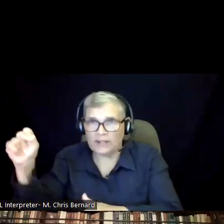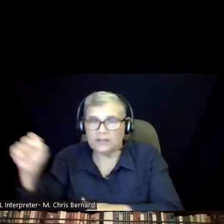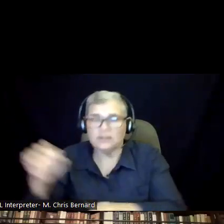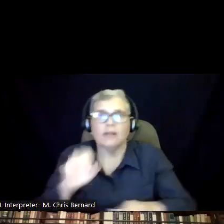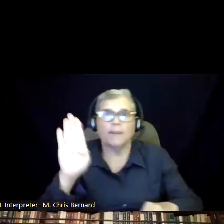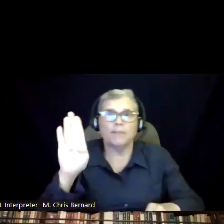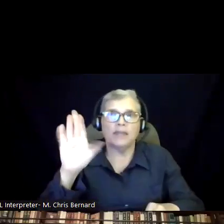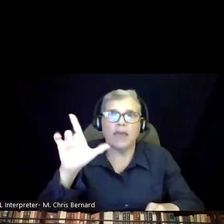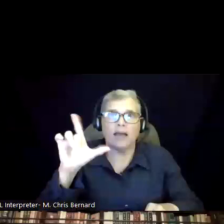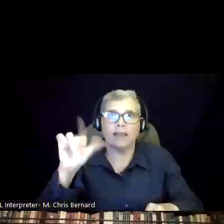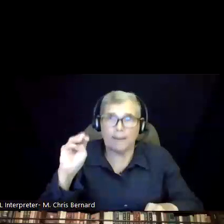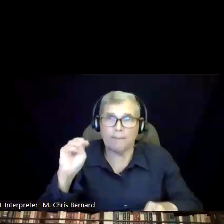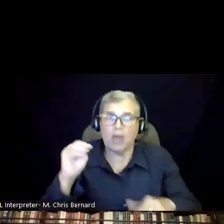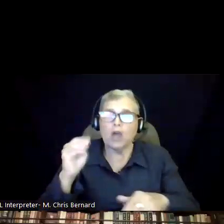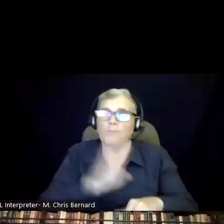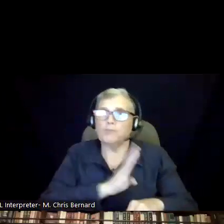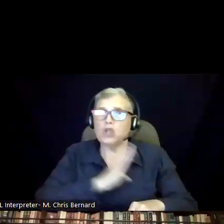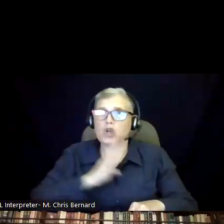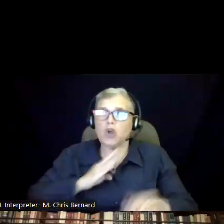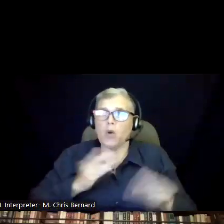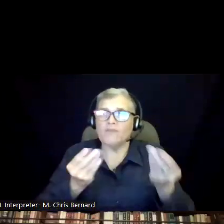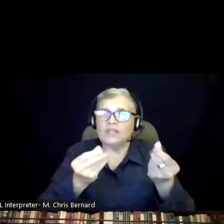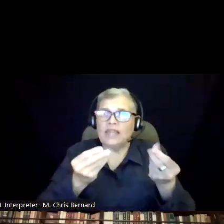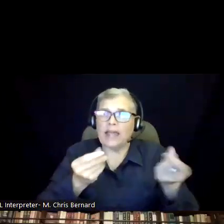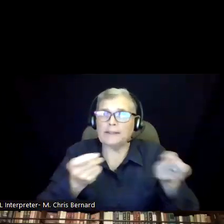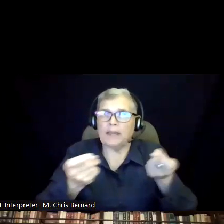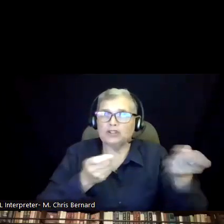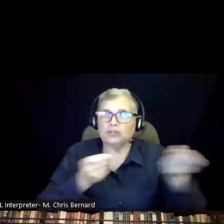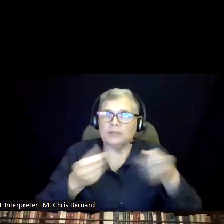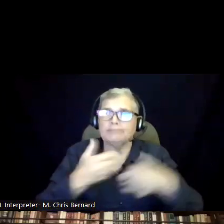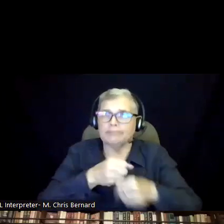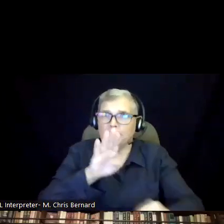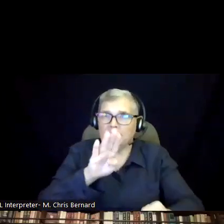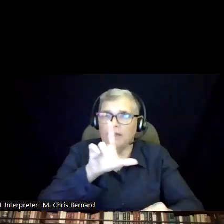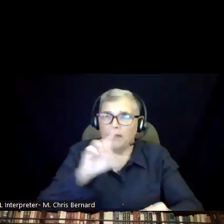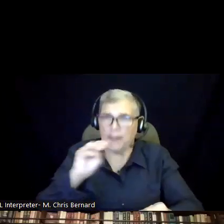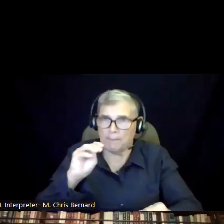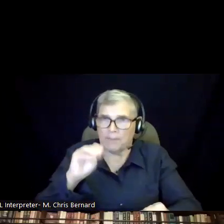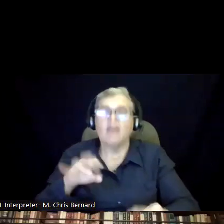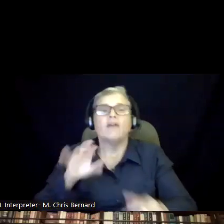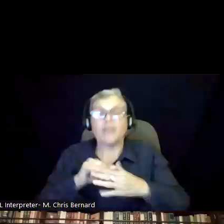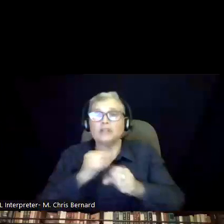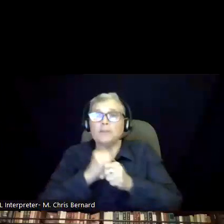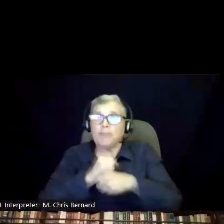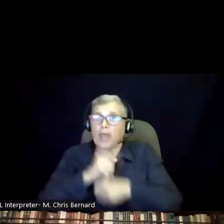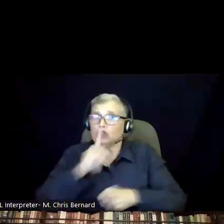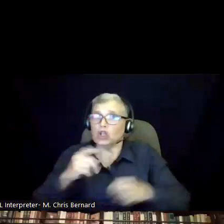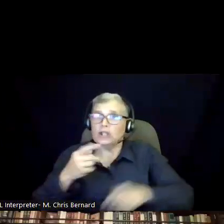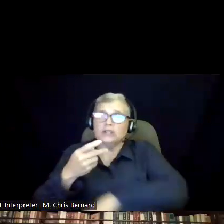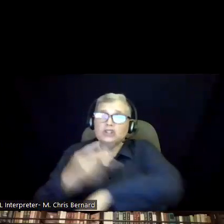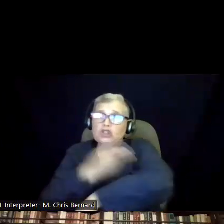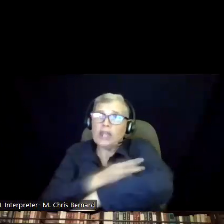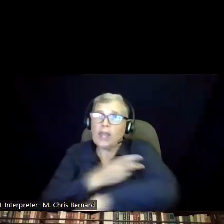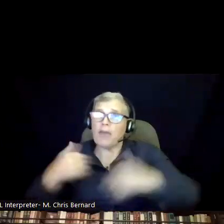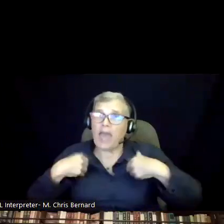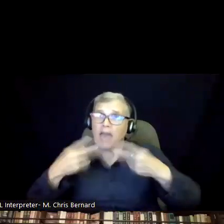with those land managers to ensure that wild sheep have healthy places to live and